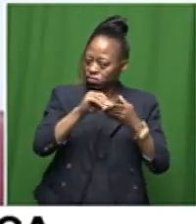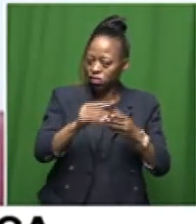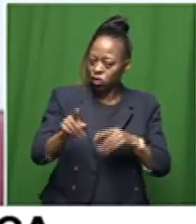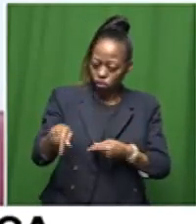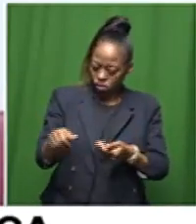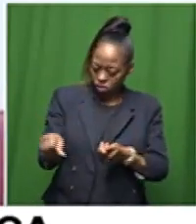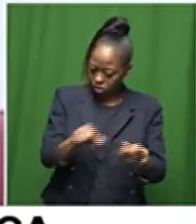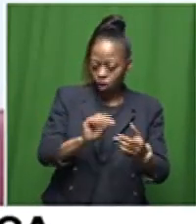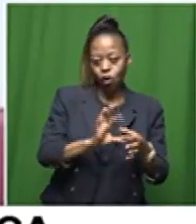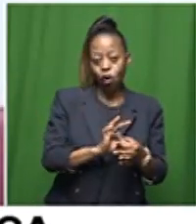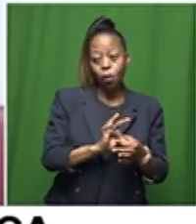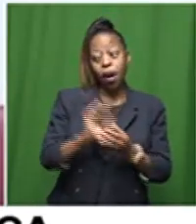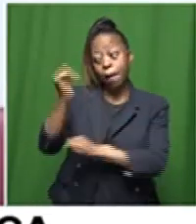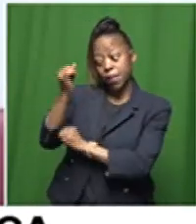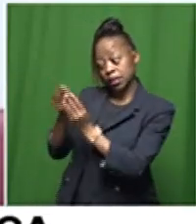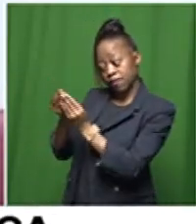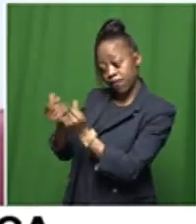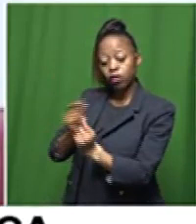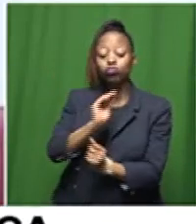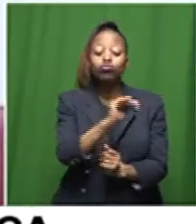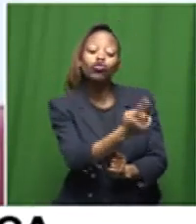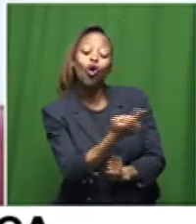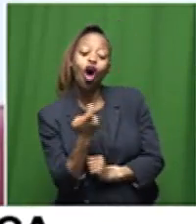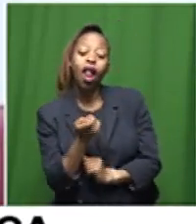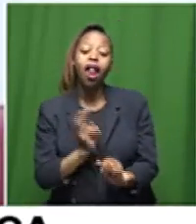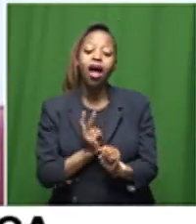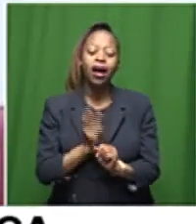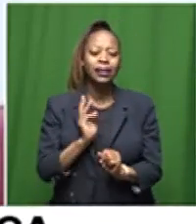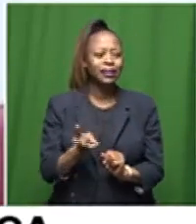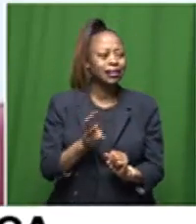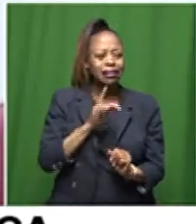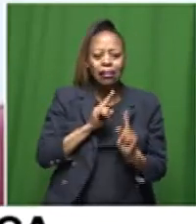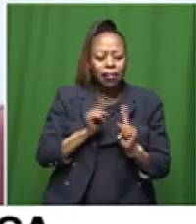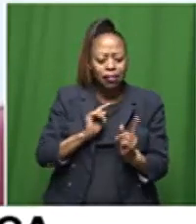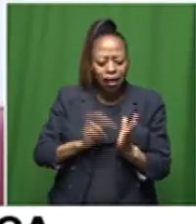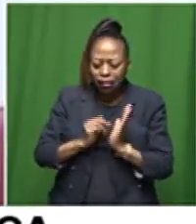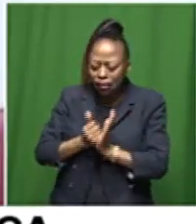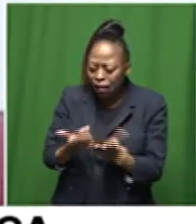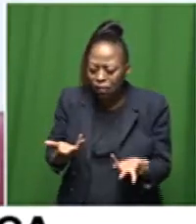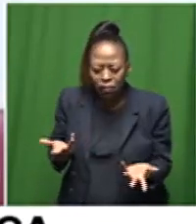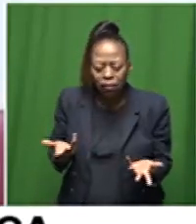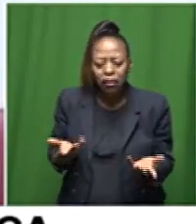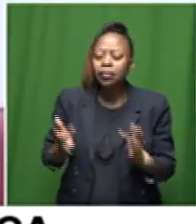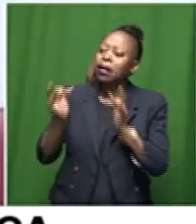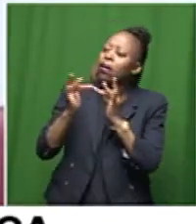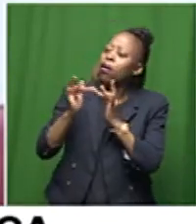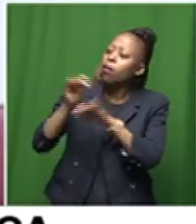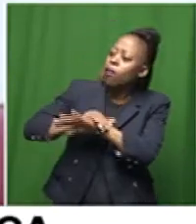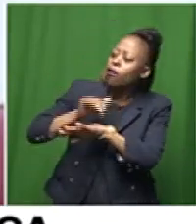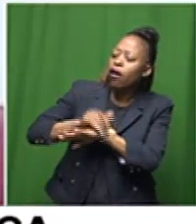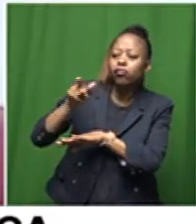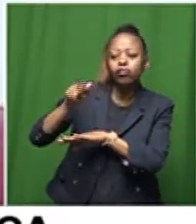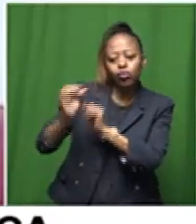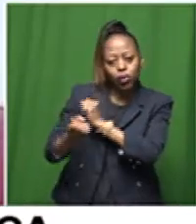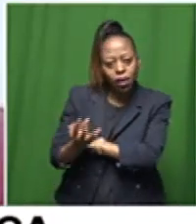will call me once the machine is fixed. So because of I needed the help, so I contacted one of my friends here